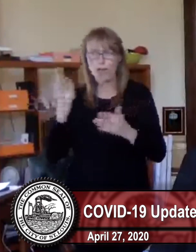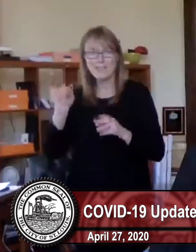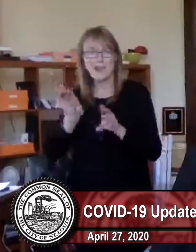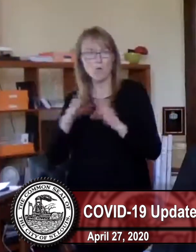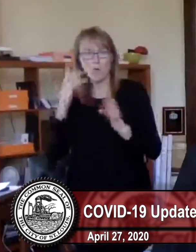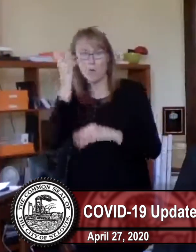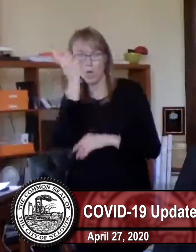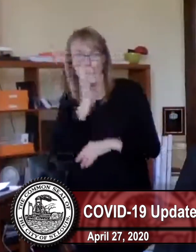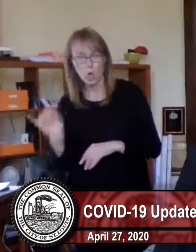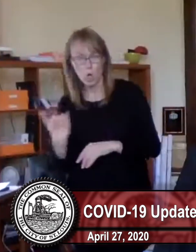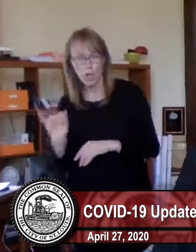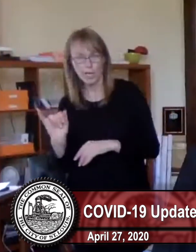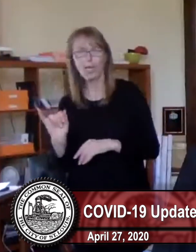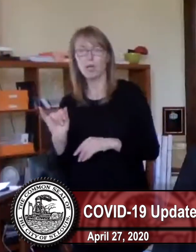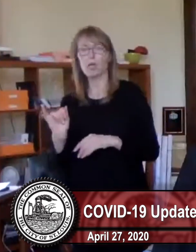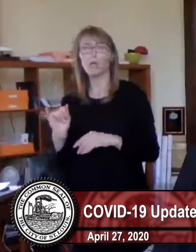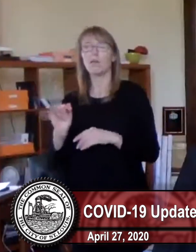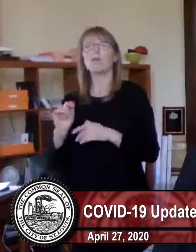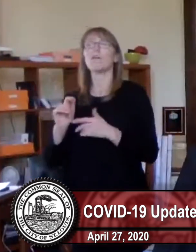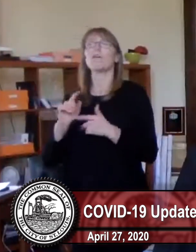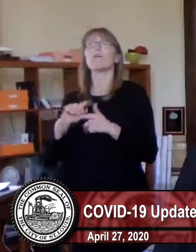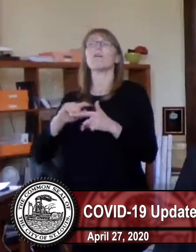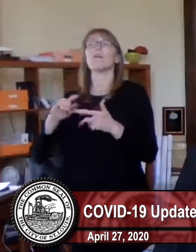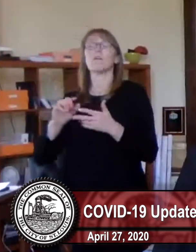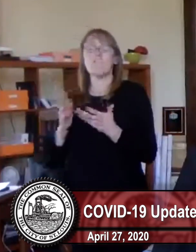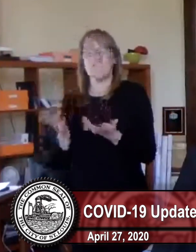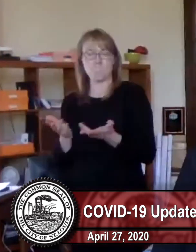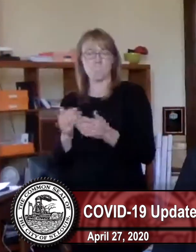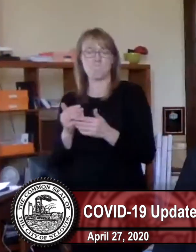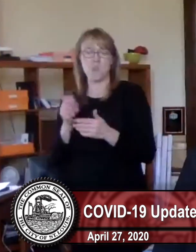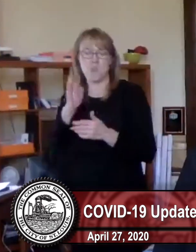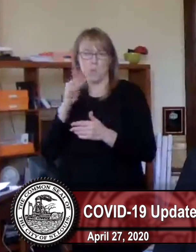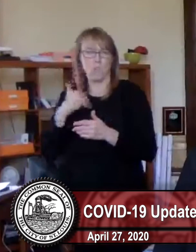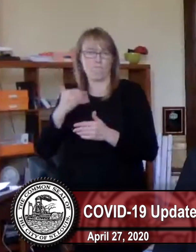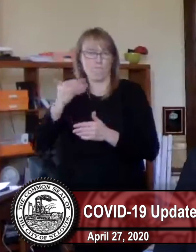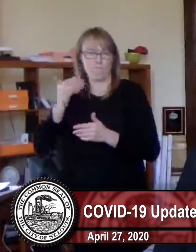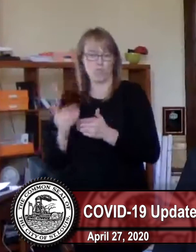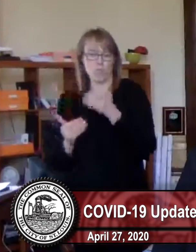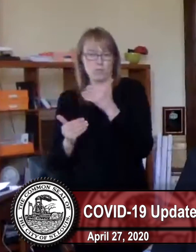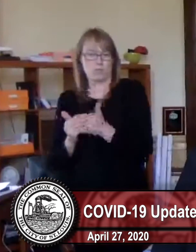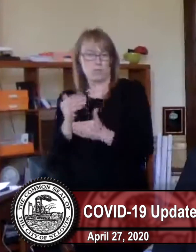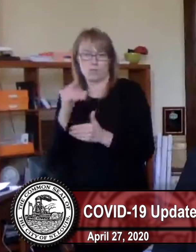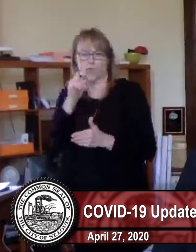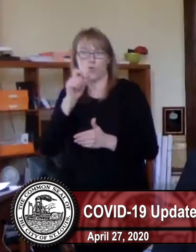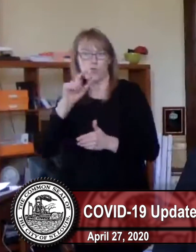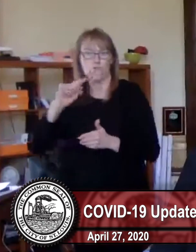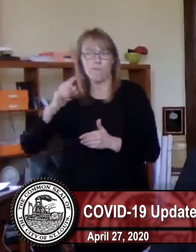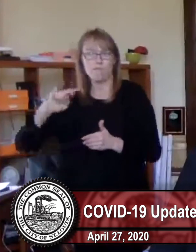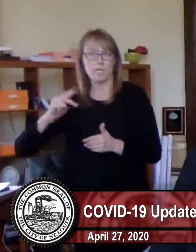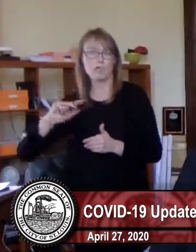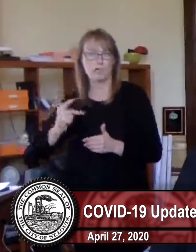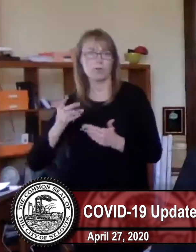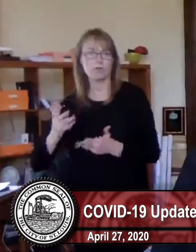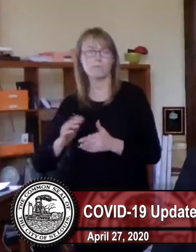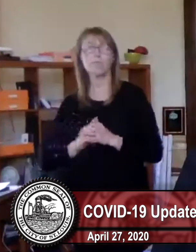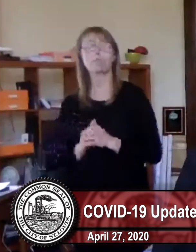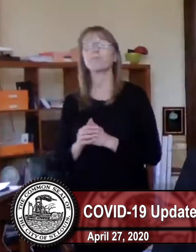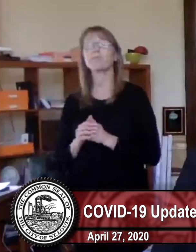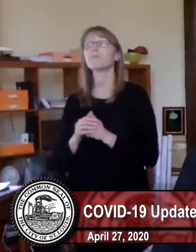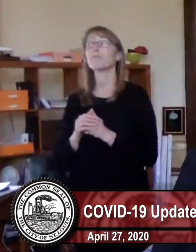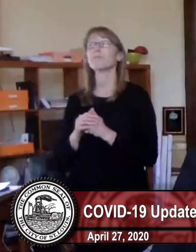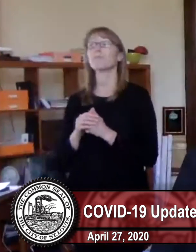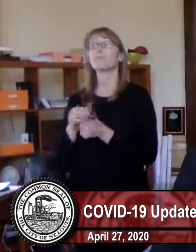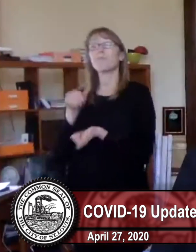We also, the doctors, the medical professionals tell us that once we do begin to open